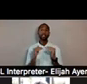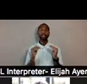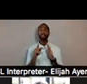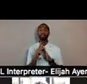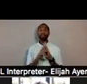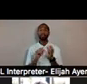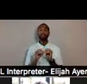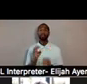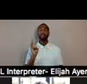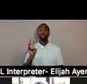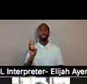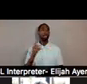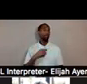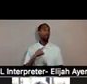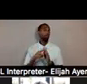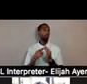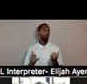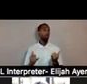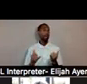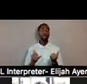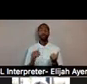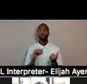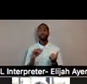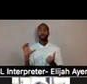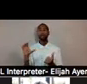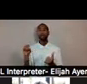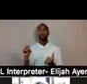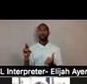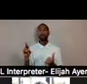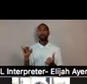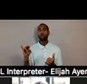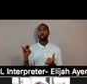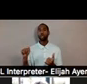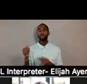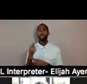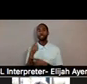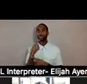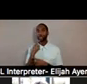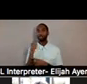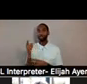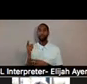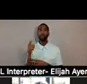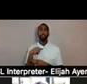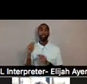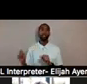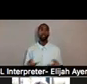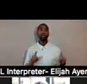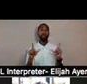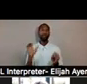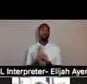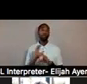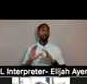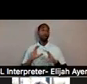6 that we started on, that Karina named, that Meenadchi brought in, kind of framing this whole conversation